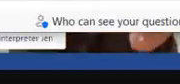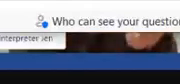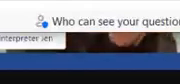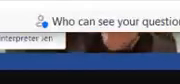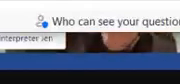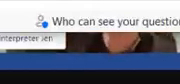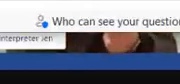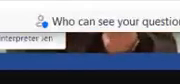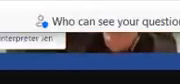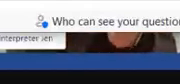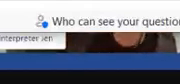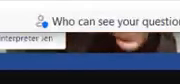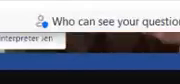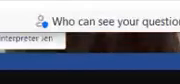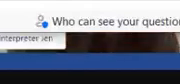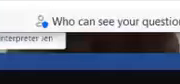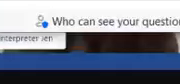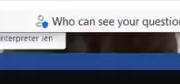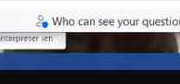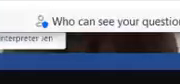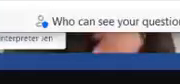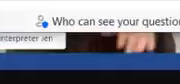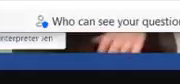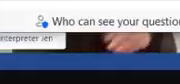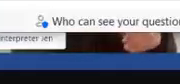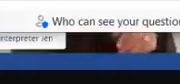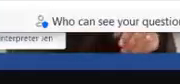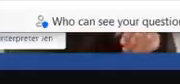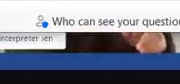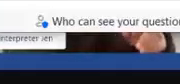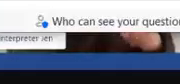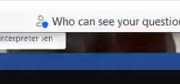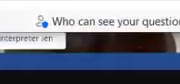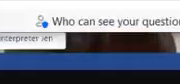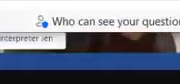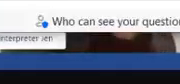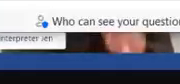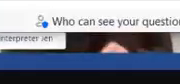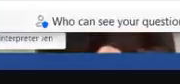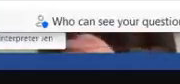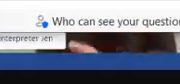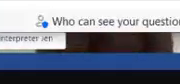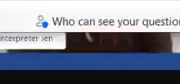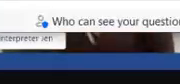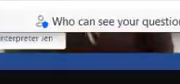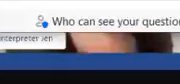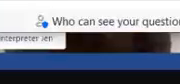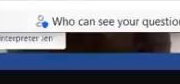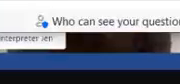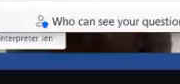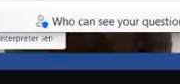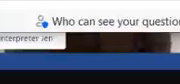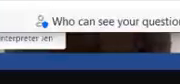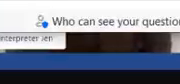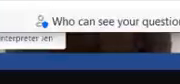that might be worth considering. I don't know if you've done that in the past, but I wanted to put that on the table. Hey Dave, this is